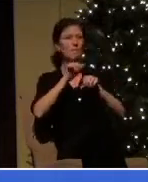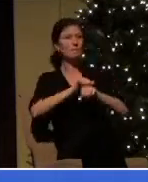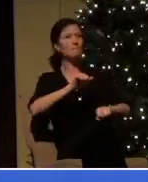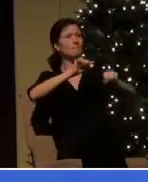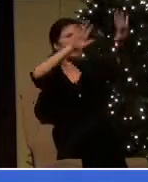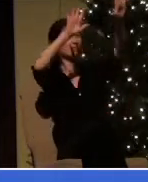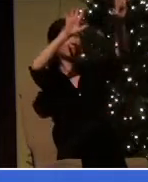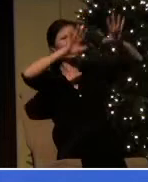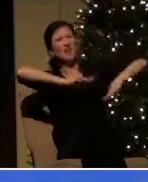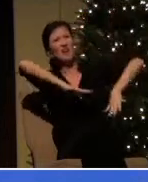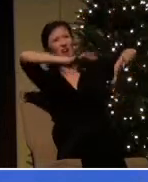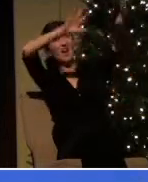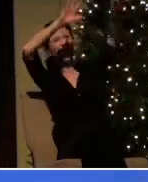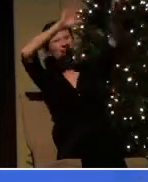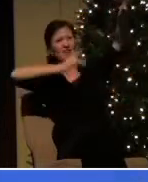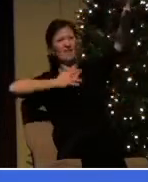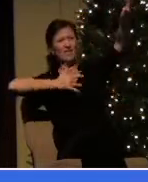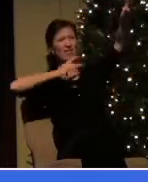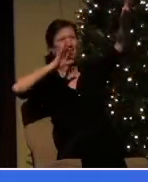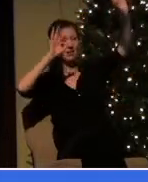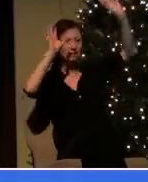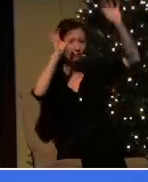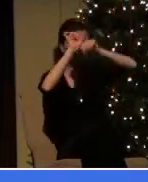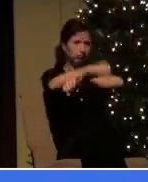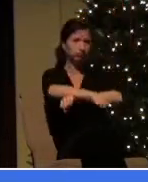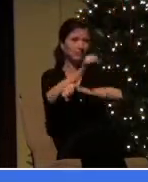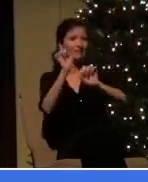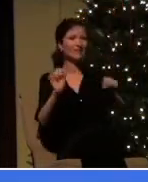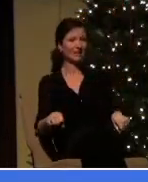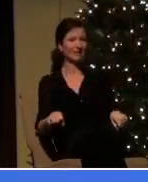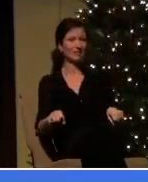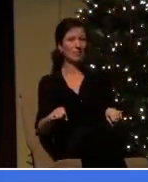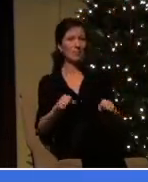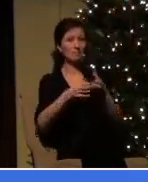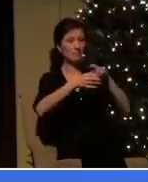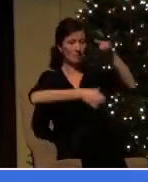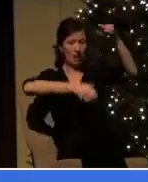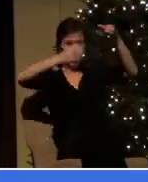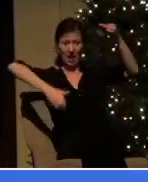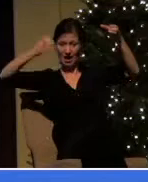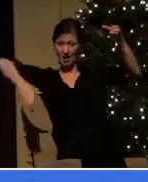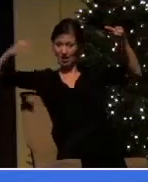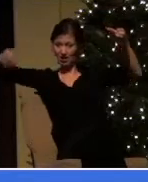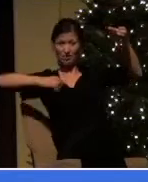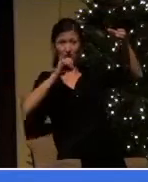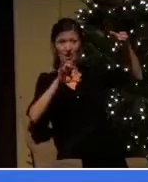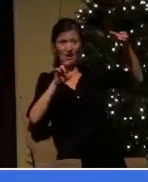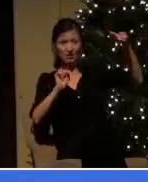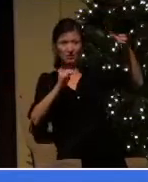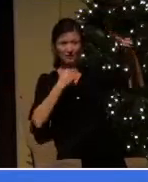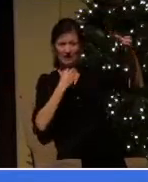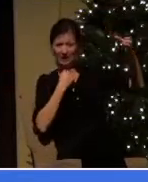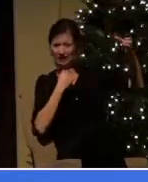mountains, to cut through bars of iron, to cut through bars of bronze, and to declare the good